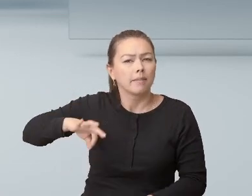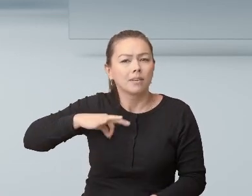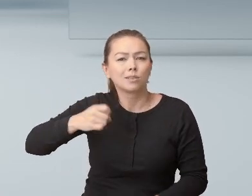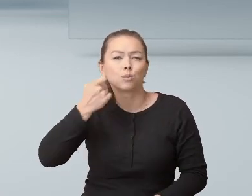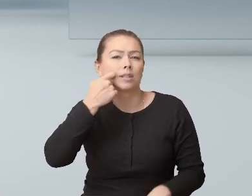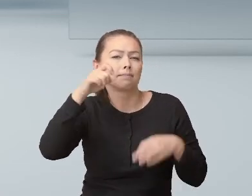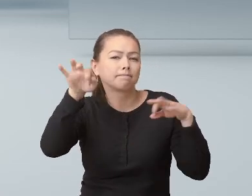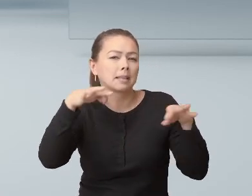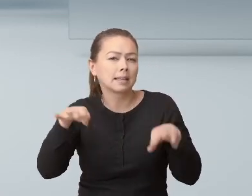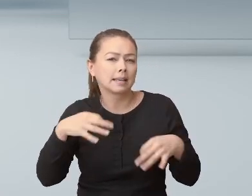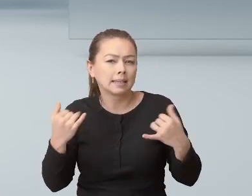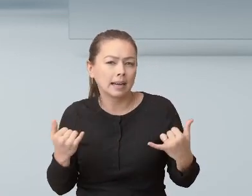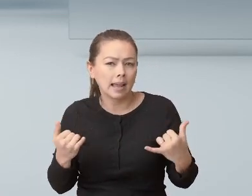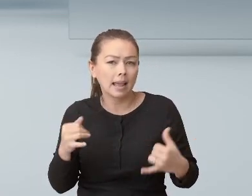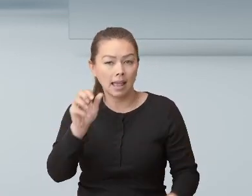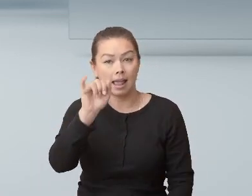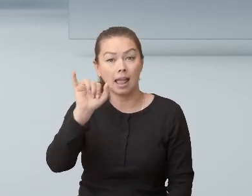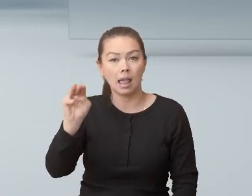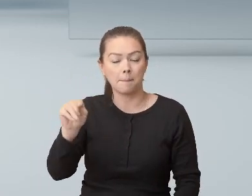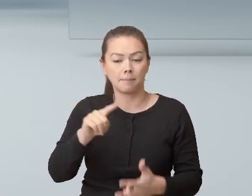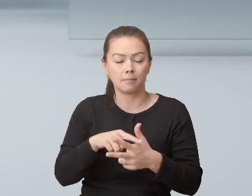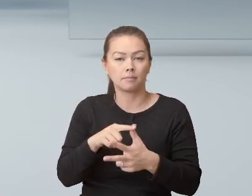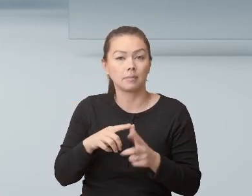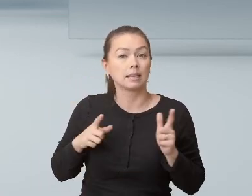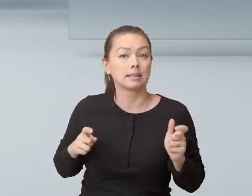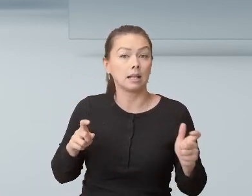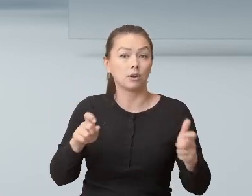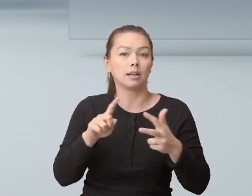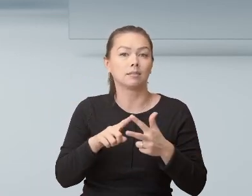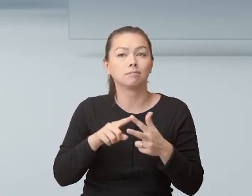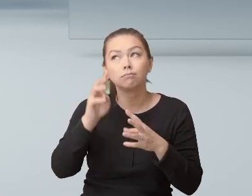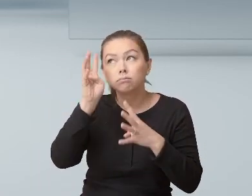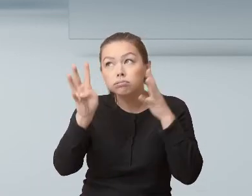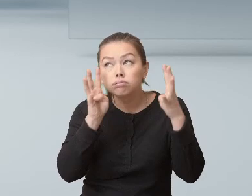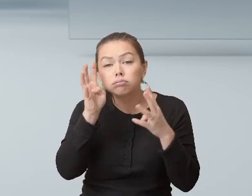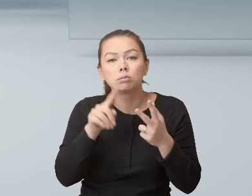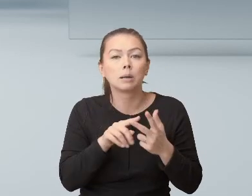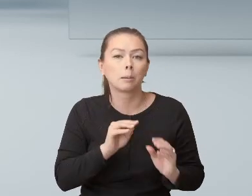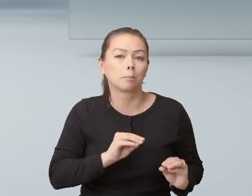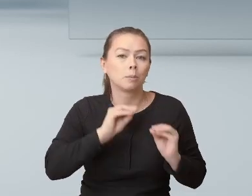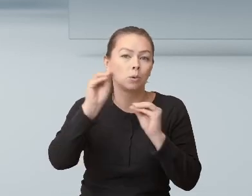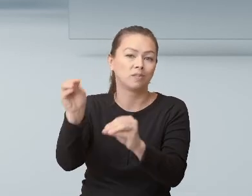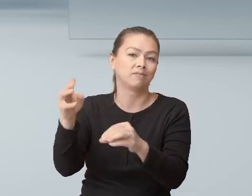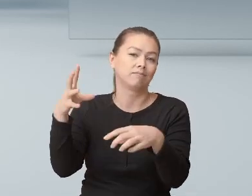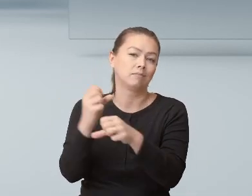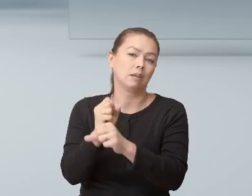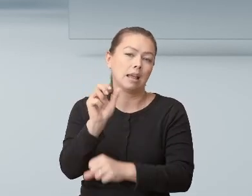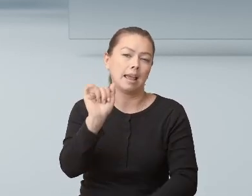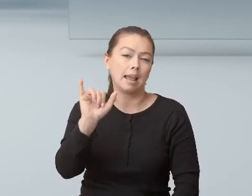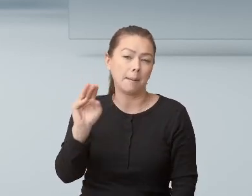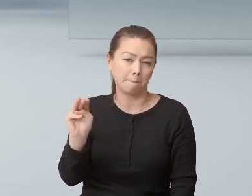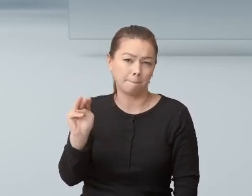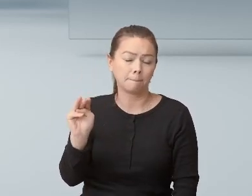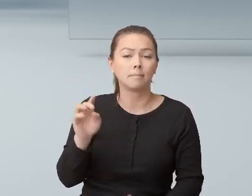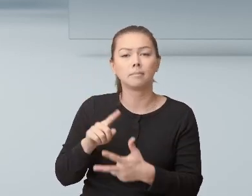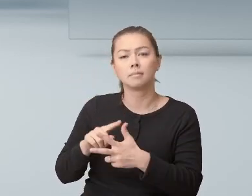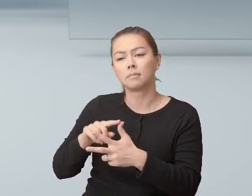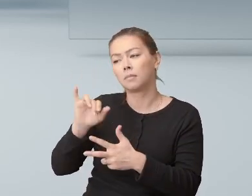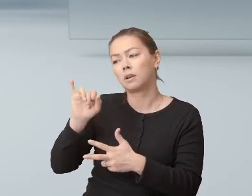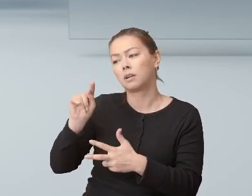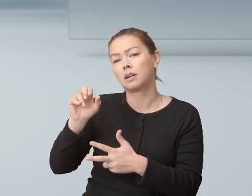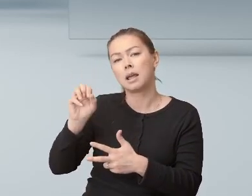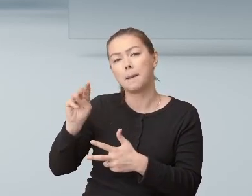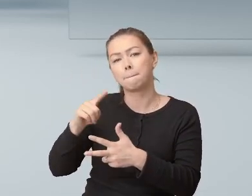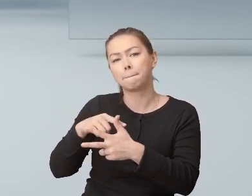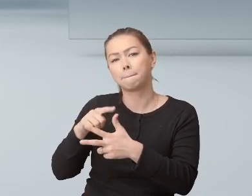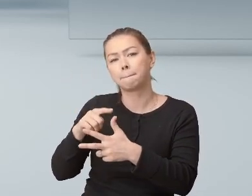today. Accelerate, innovate, and move. So, Tim, you're familiar with Accelerate. What does that sort